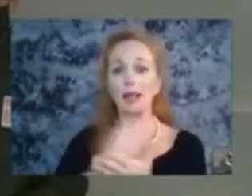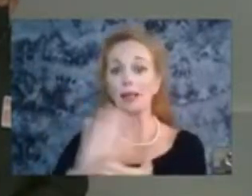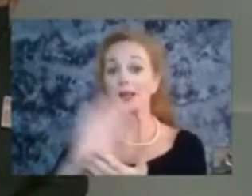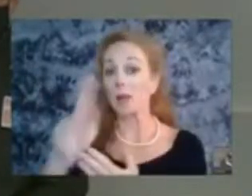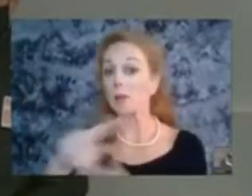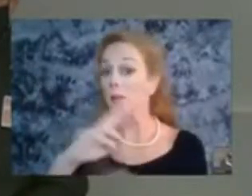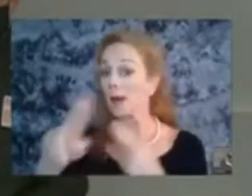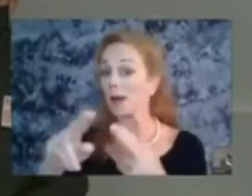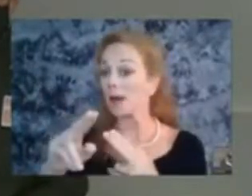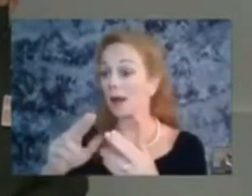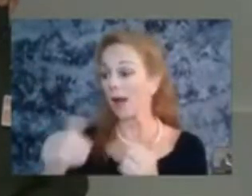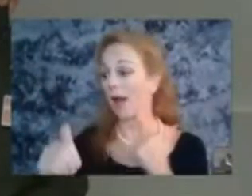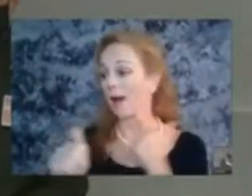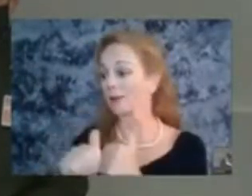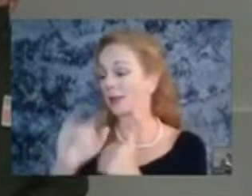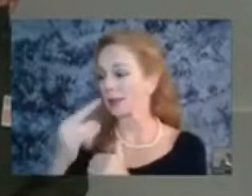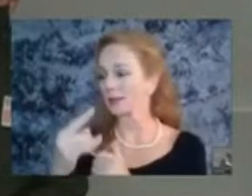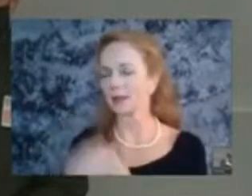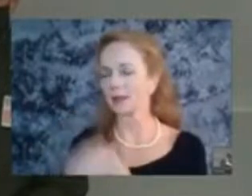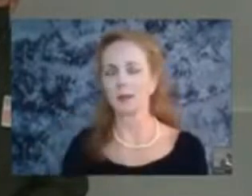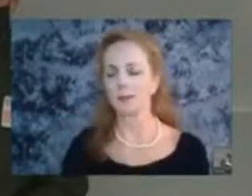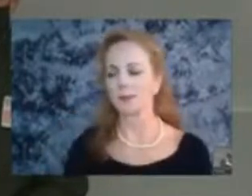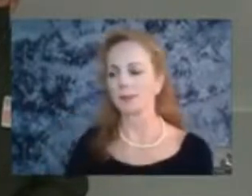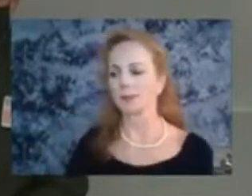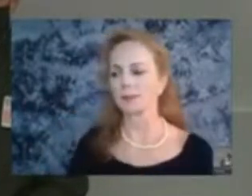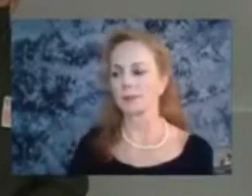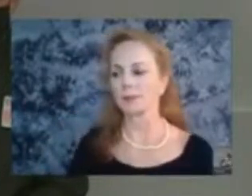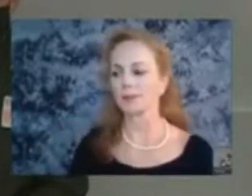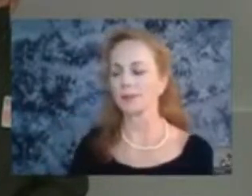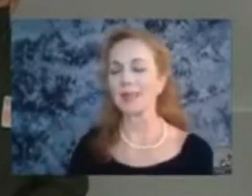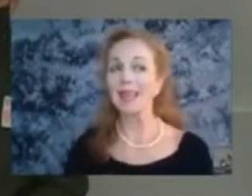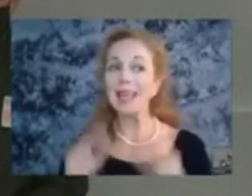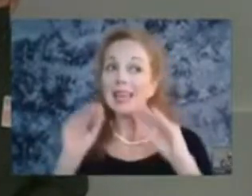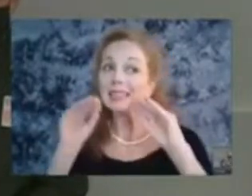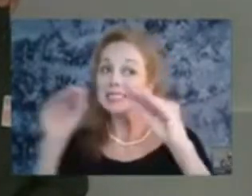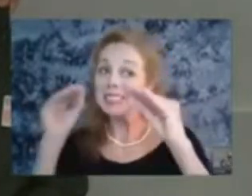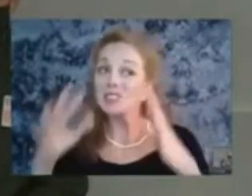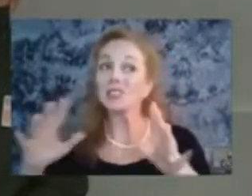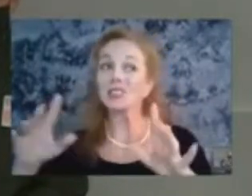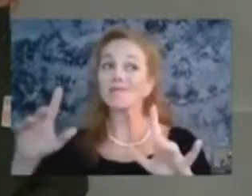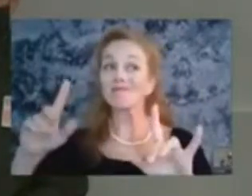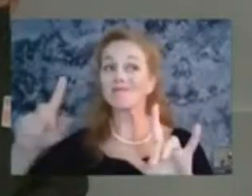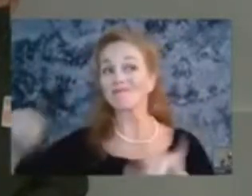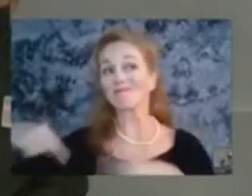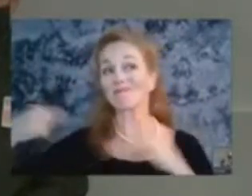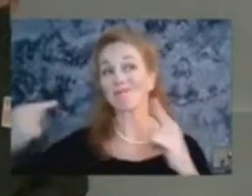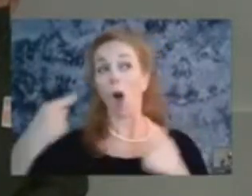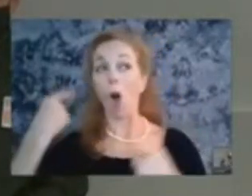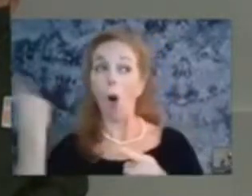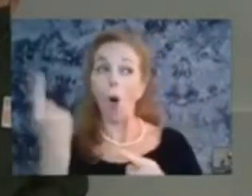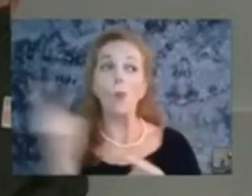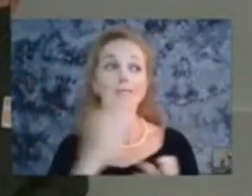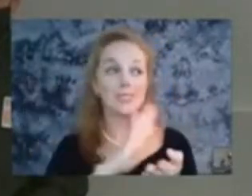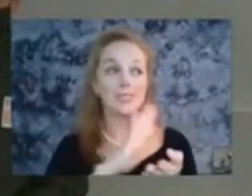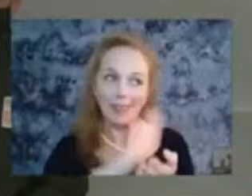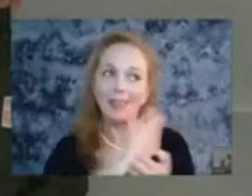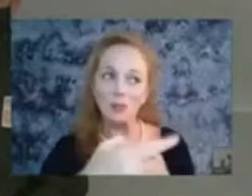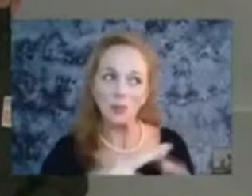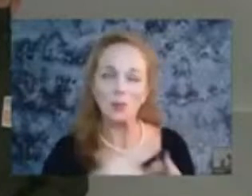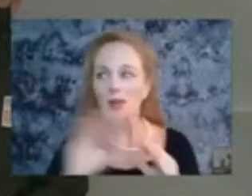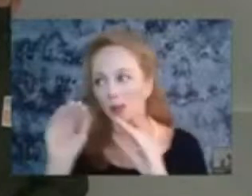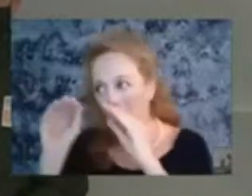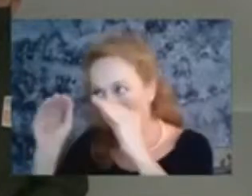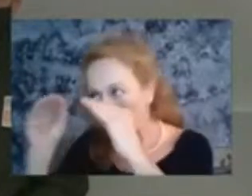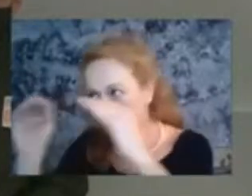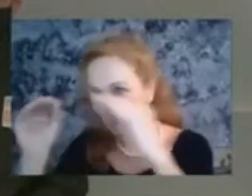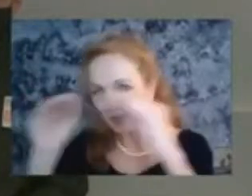about, I hope they don't expect me to be cleaning my room, but teachers have always cleaned up after that. So we're just going to be instructing teachers that this